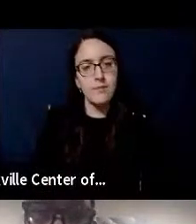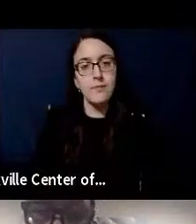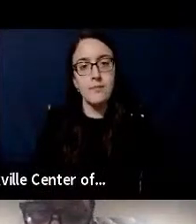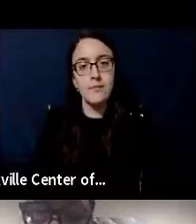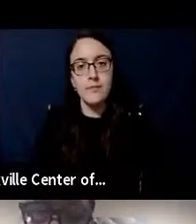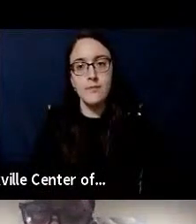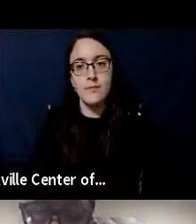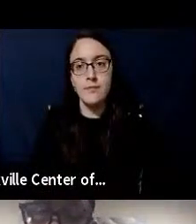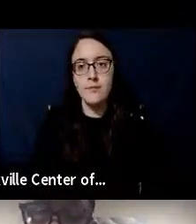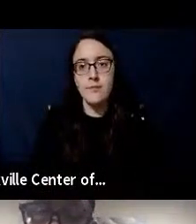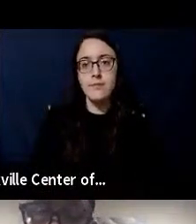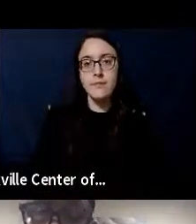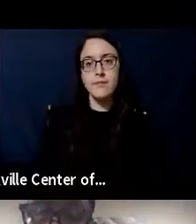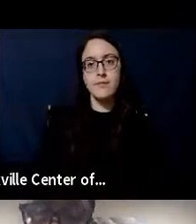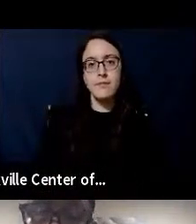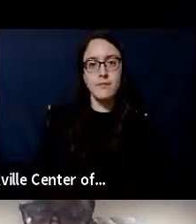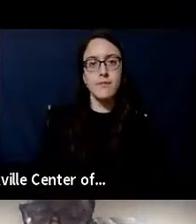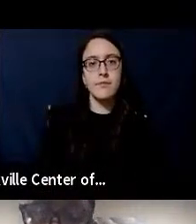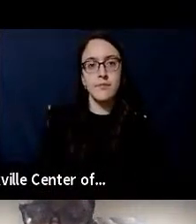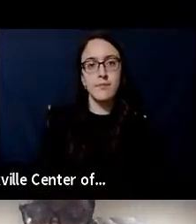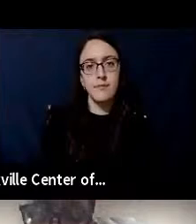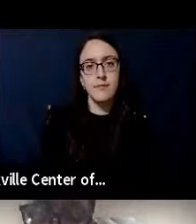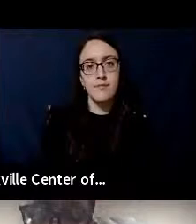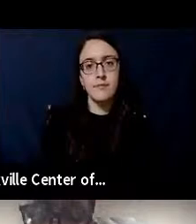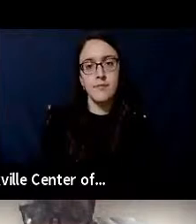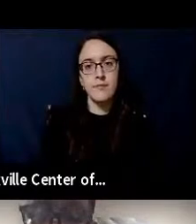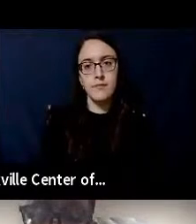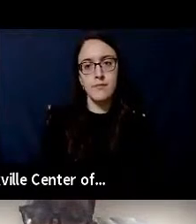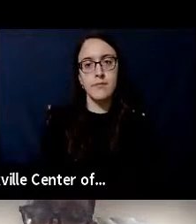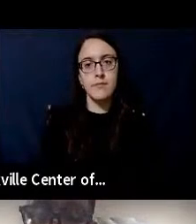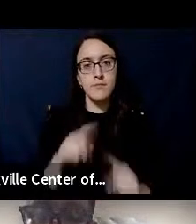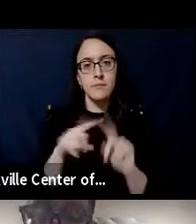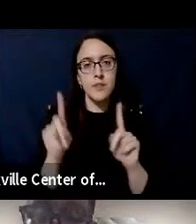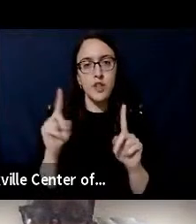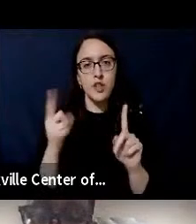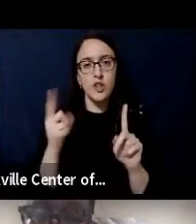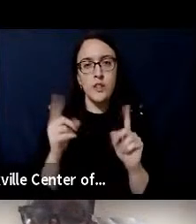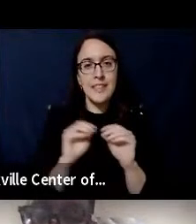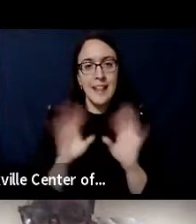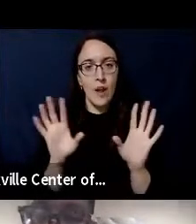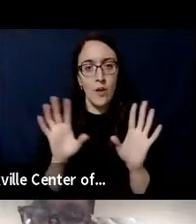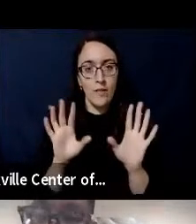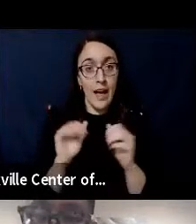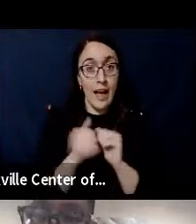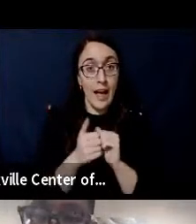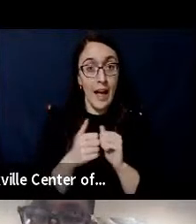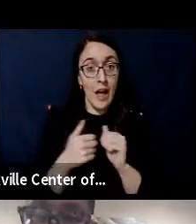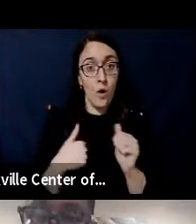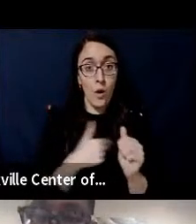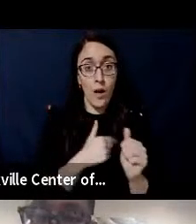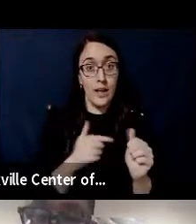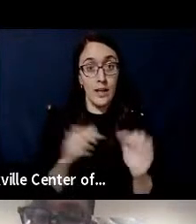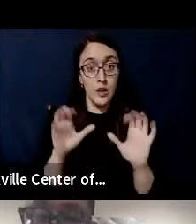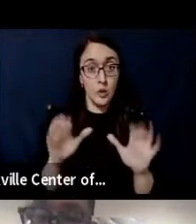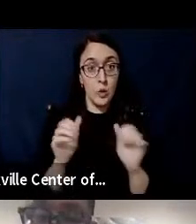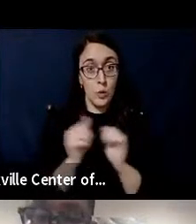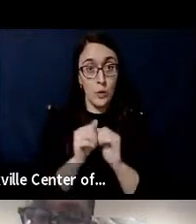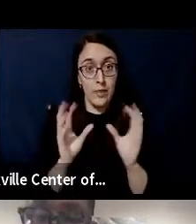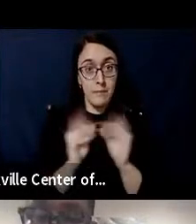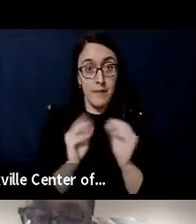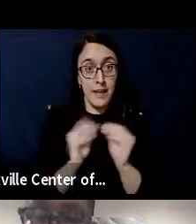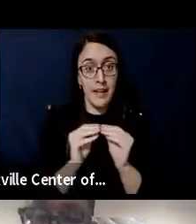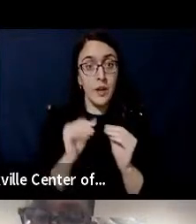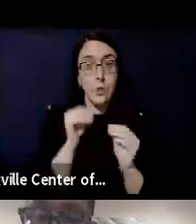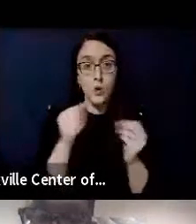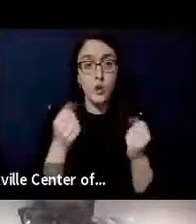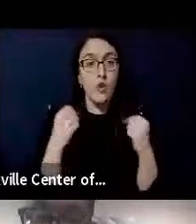Yeah, I mean, I don't have it. Just to clarify though, that the way we do this with our meetings is that we don't try to align it with the meetings.